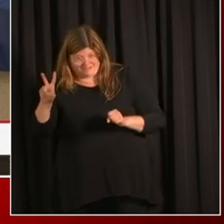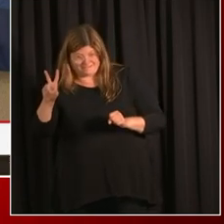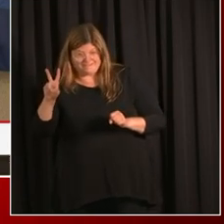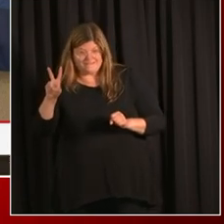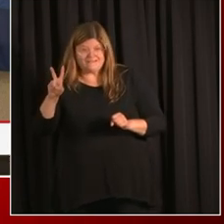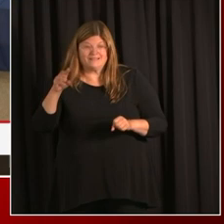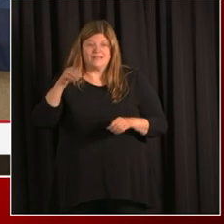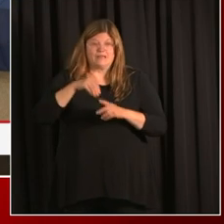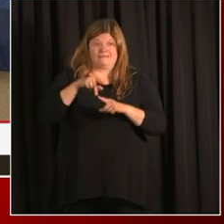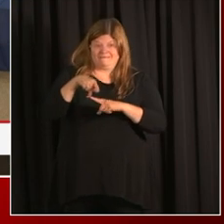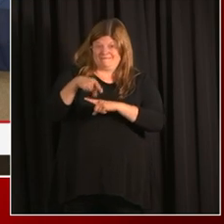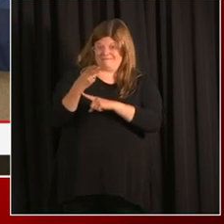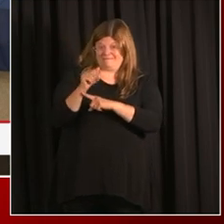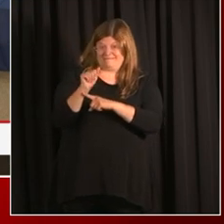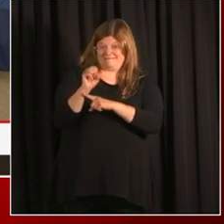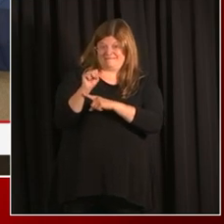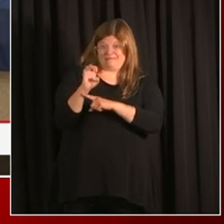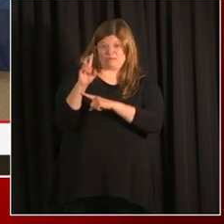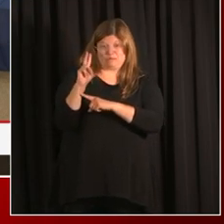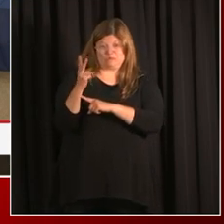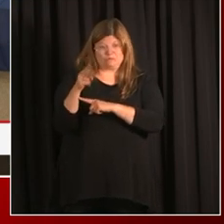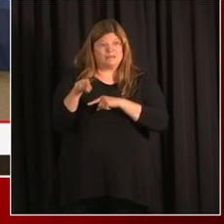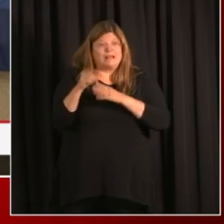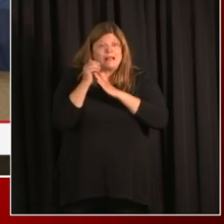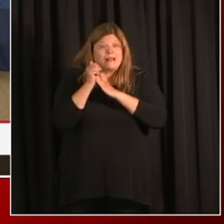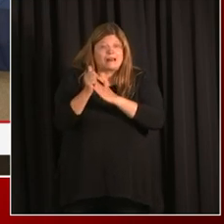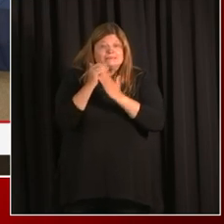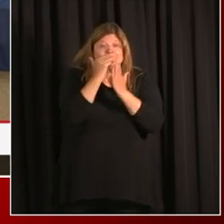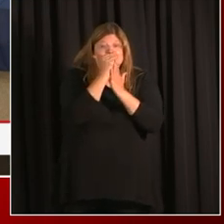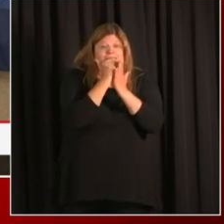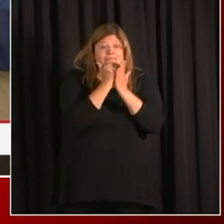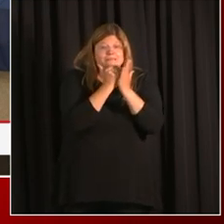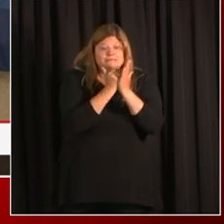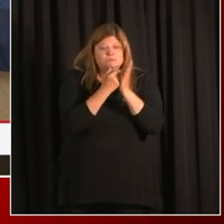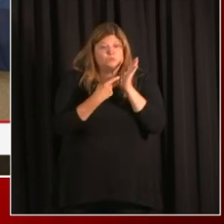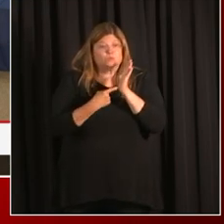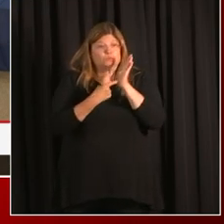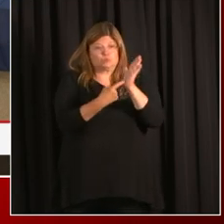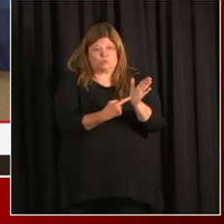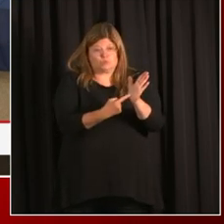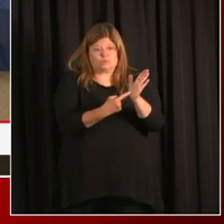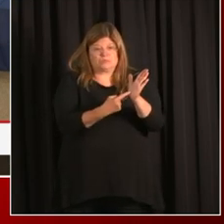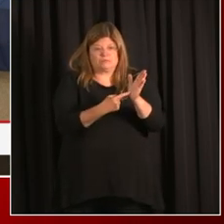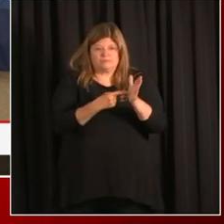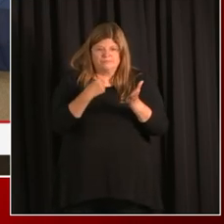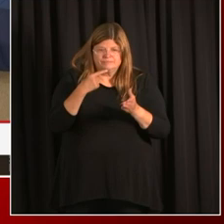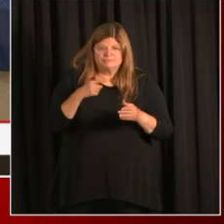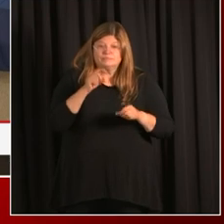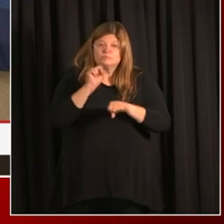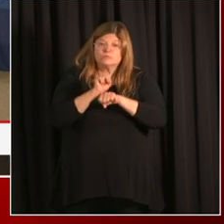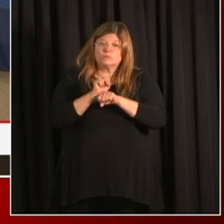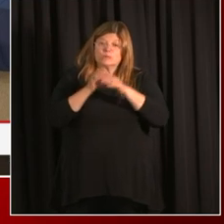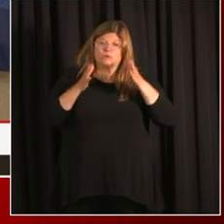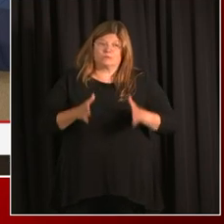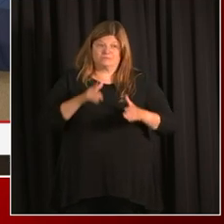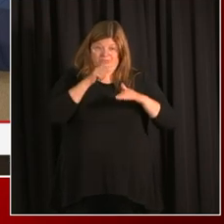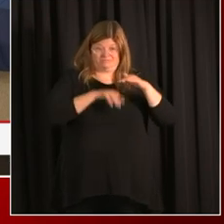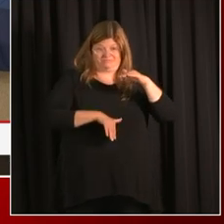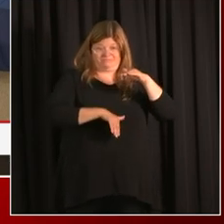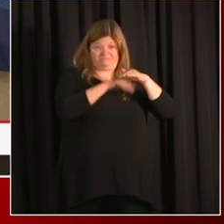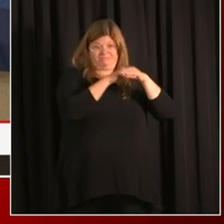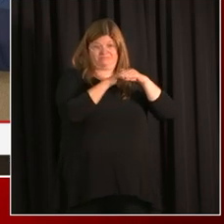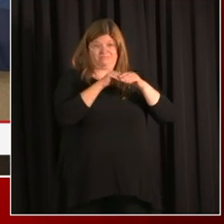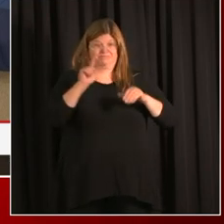microsite, the guidance indicates that employers in the district should have no more than approximately